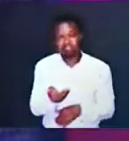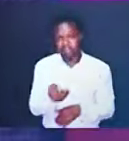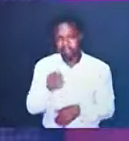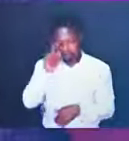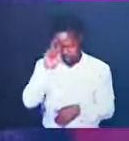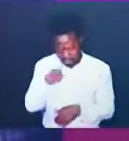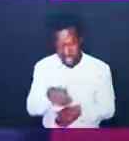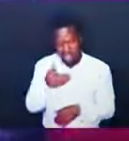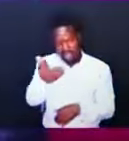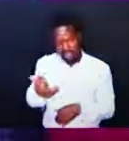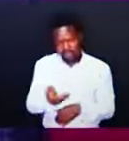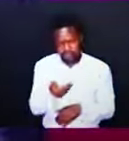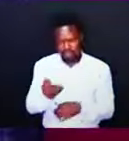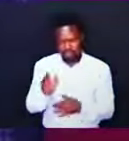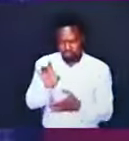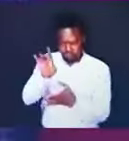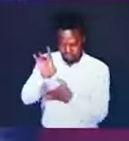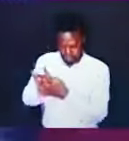If